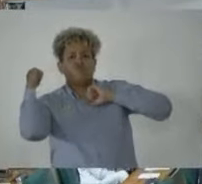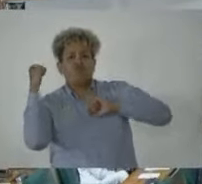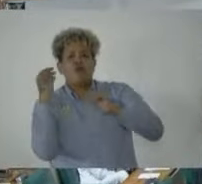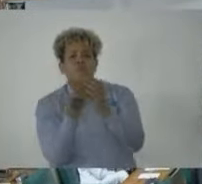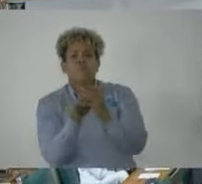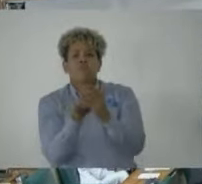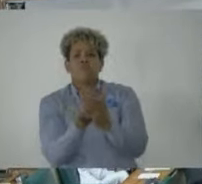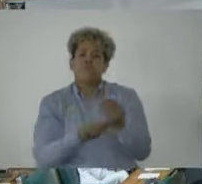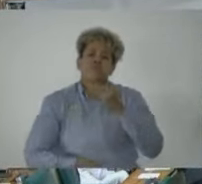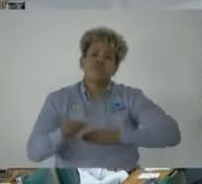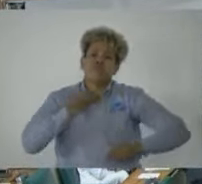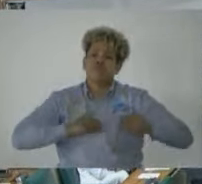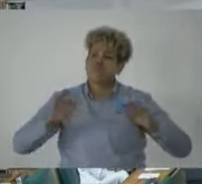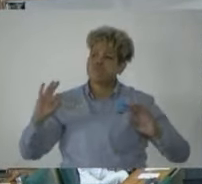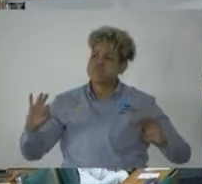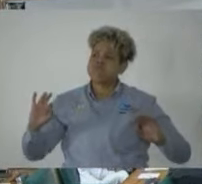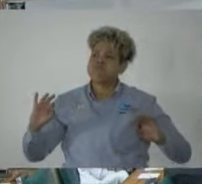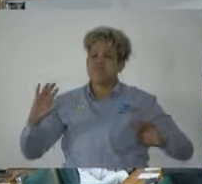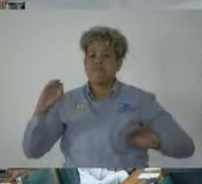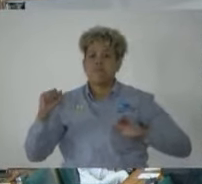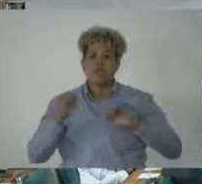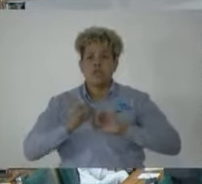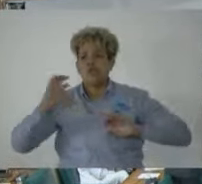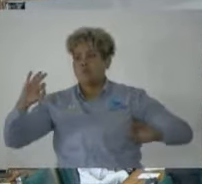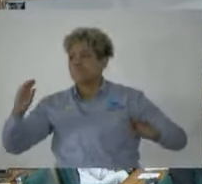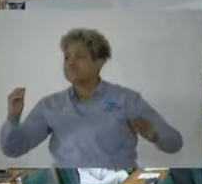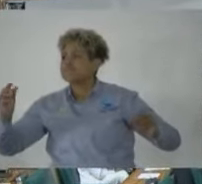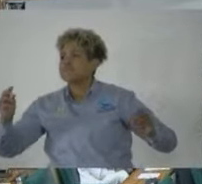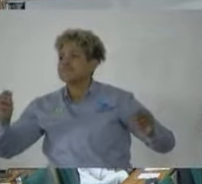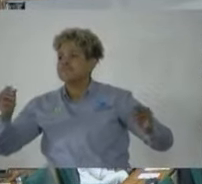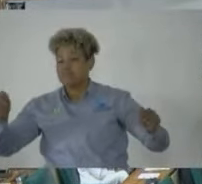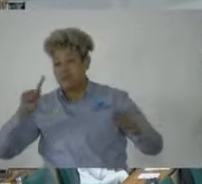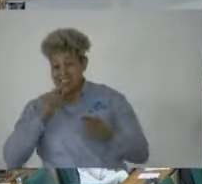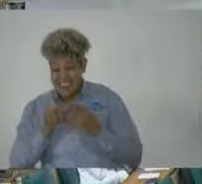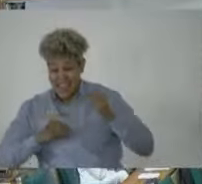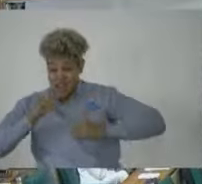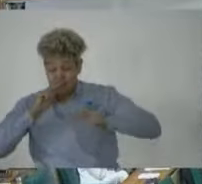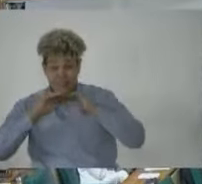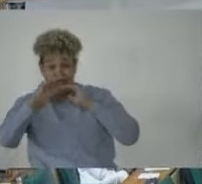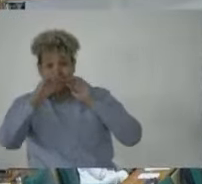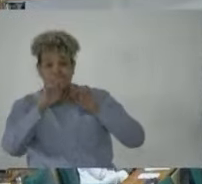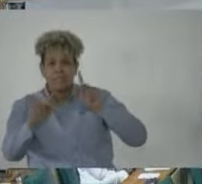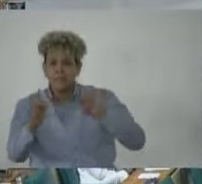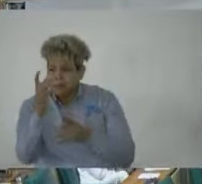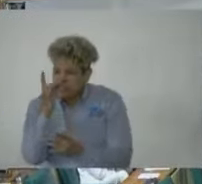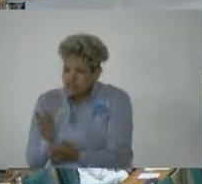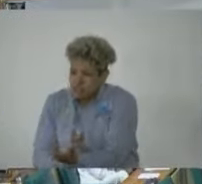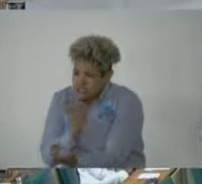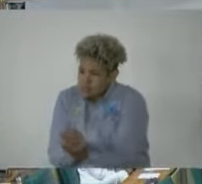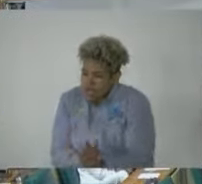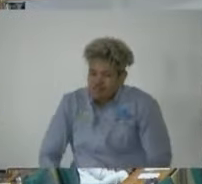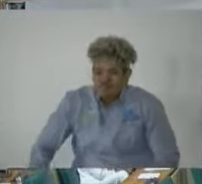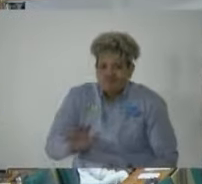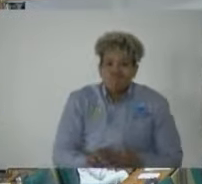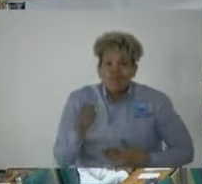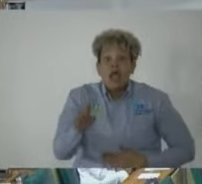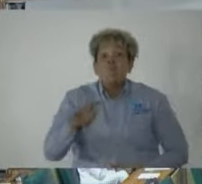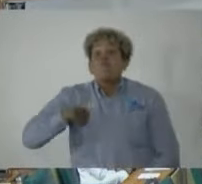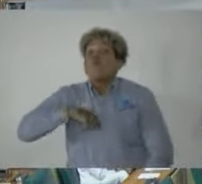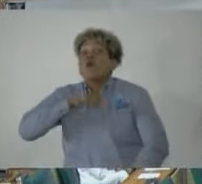50 years. And we are leveraging that economic stability in the people's interest.